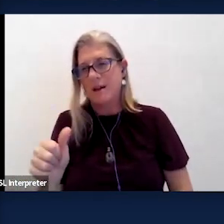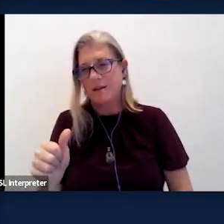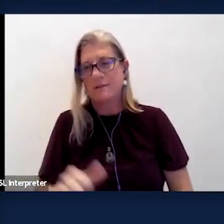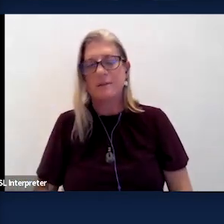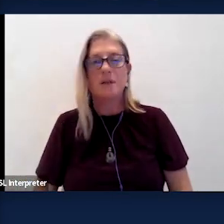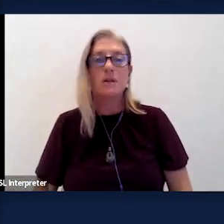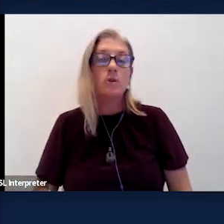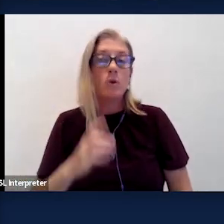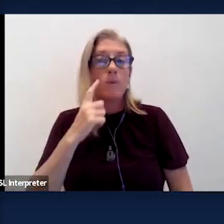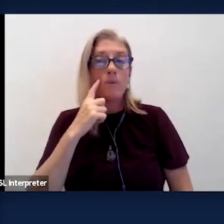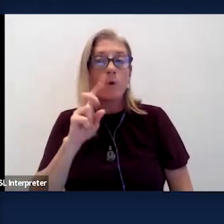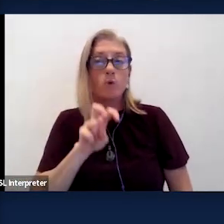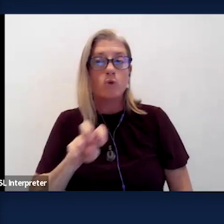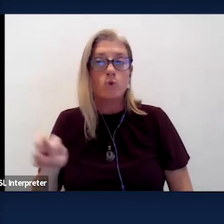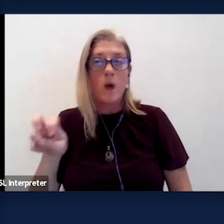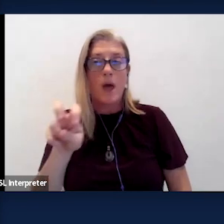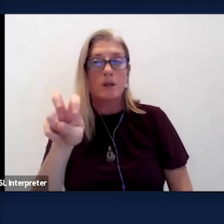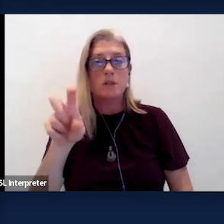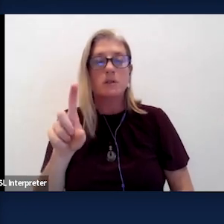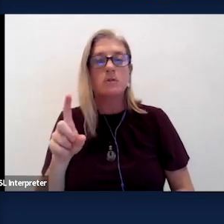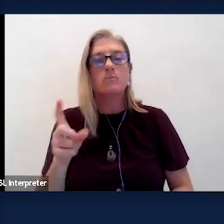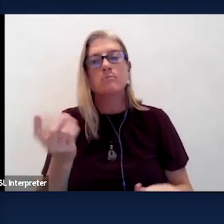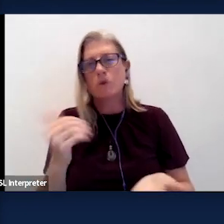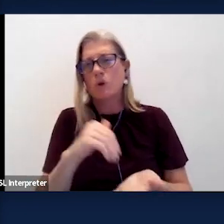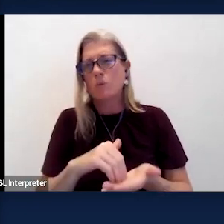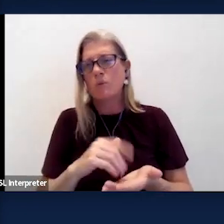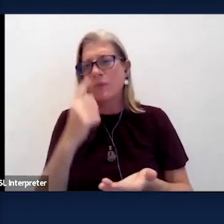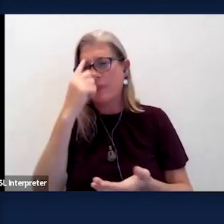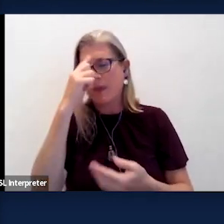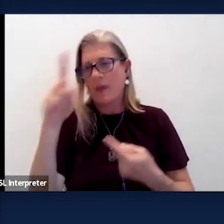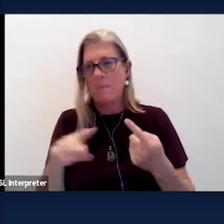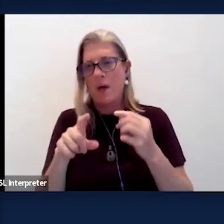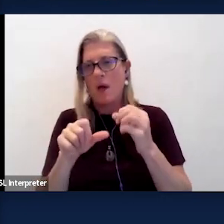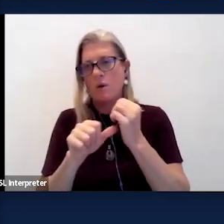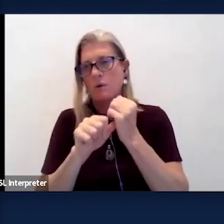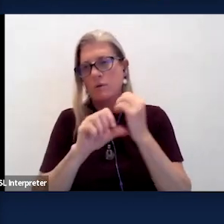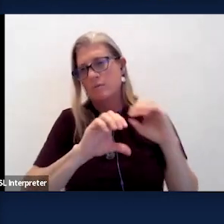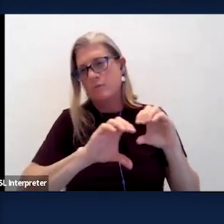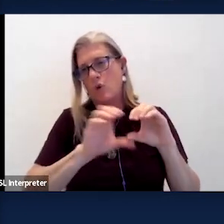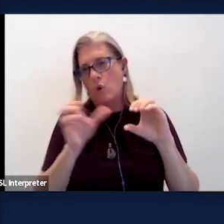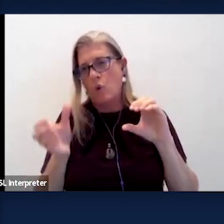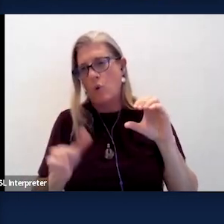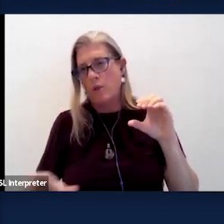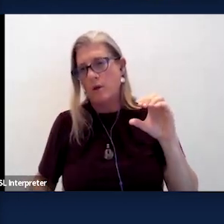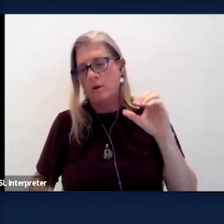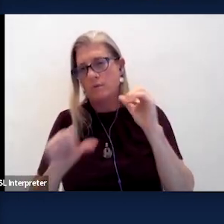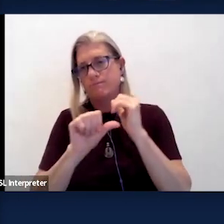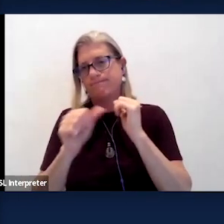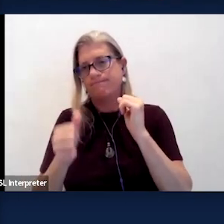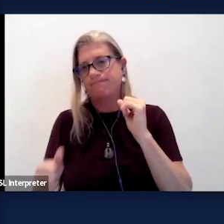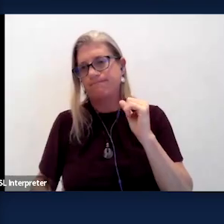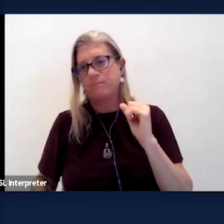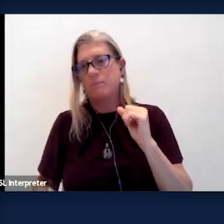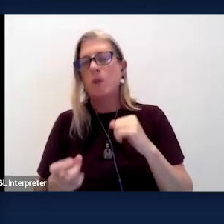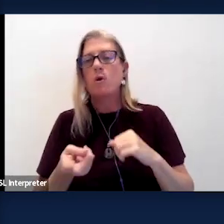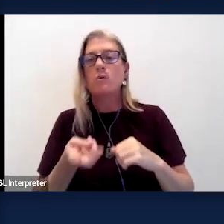strategies, okay, so again, when we think about moving stool through the colon, okay, you have 2 kinds